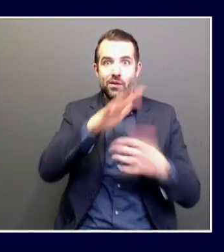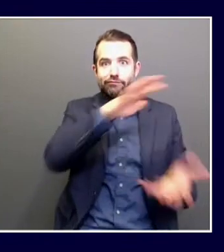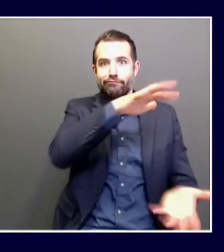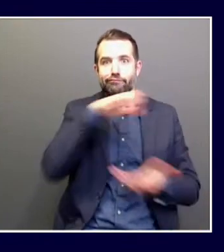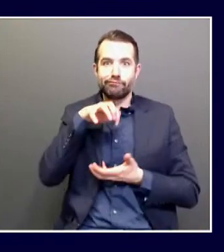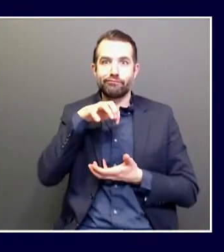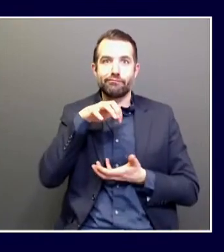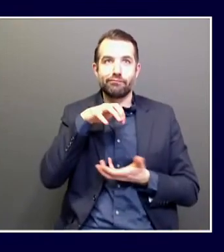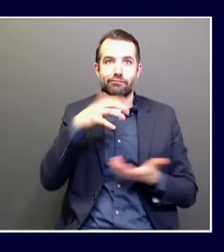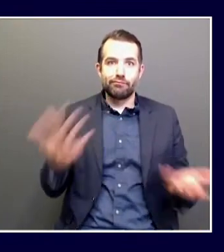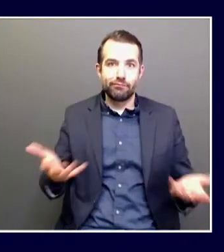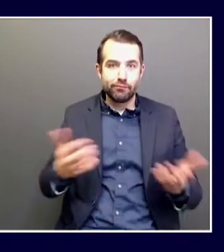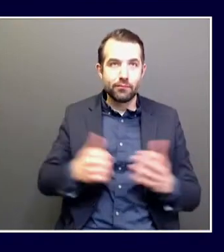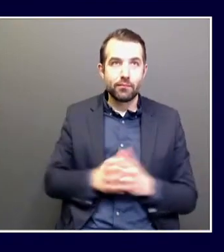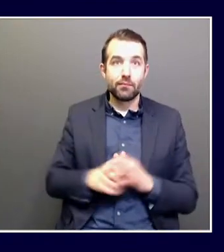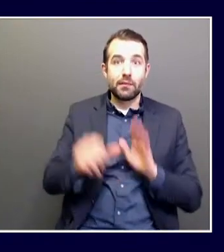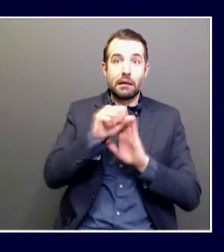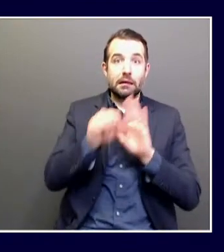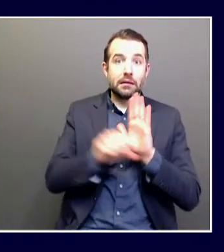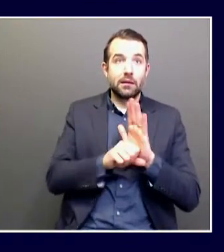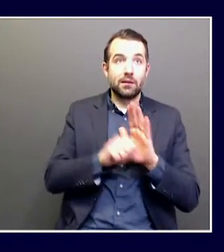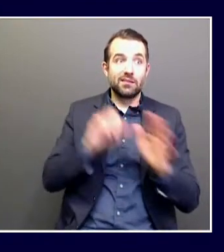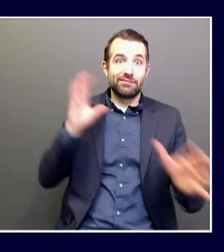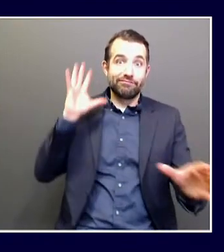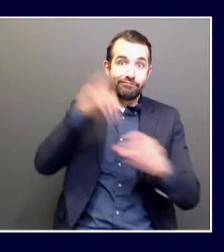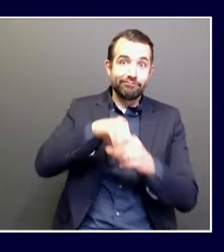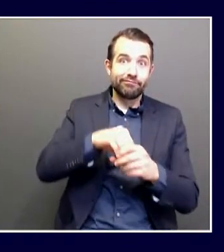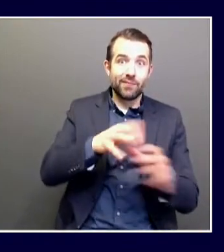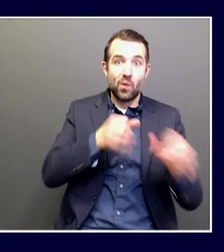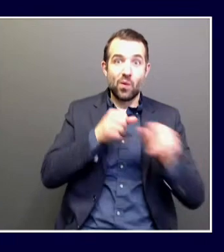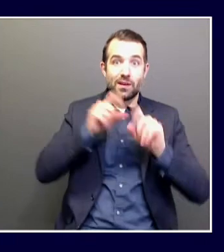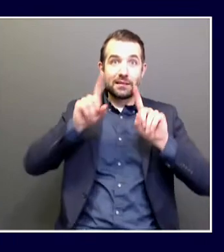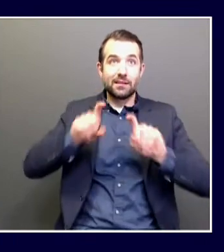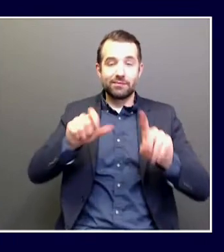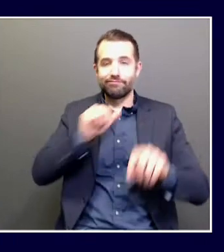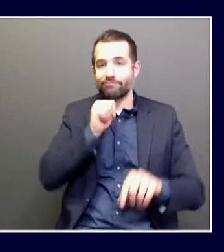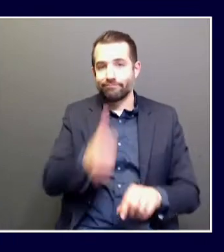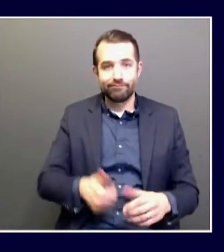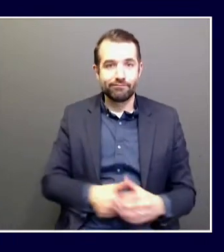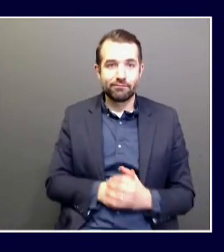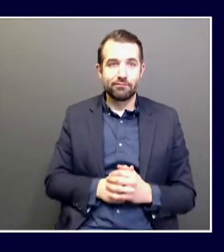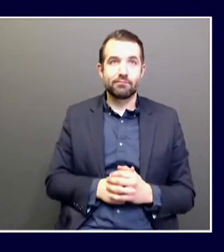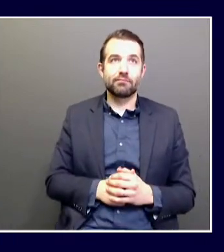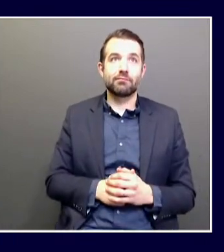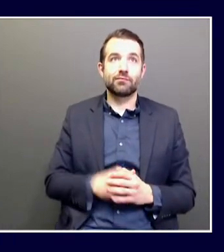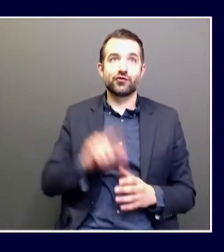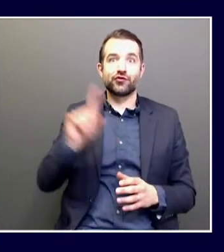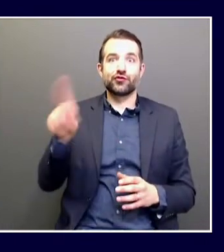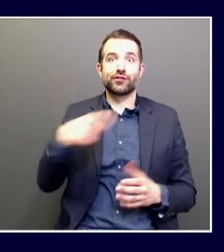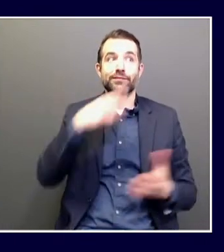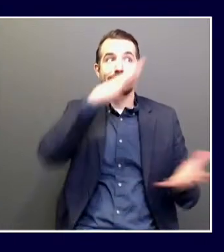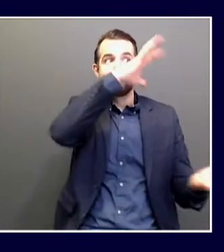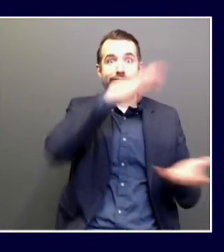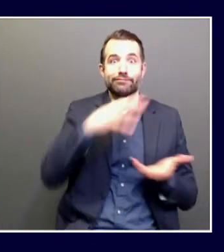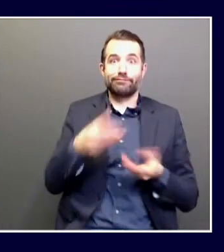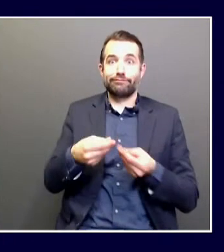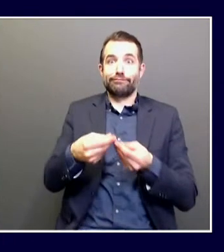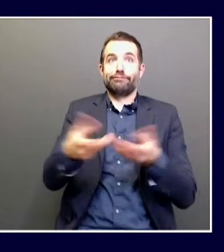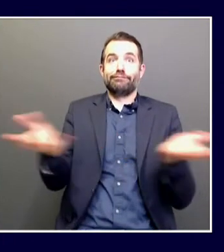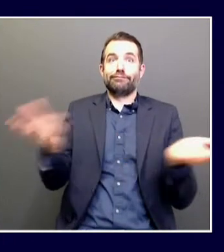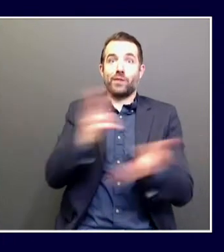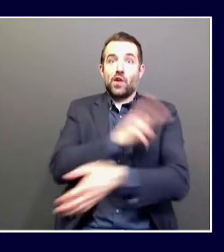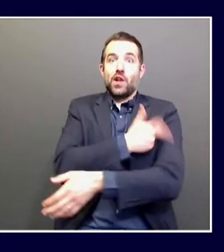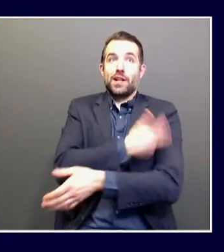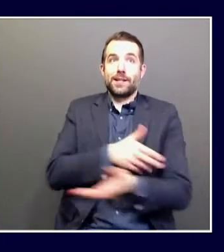as involved with rapid testing, except for example, providing them to a hospital or a nursing home that's